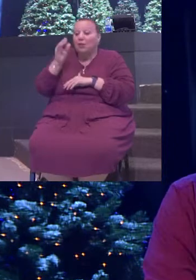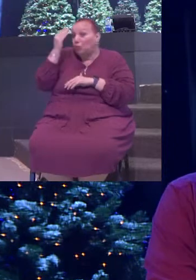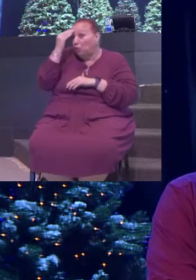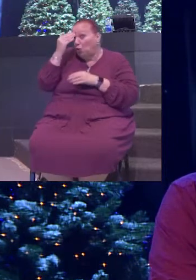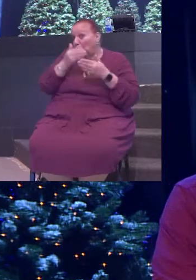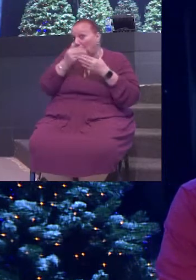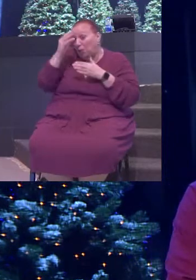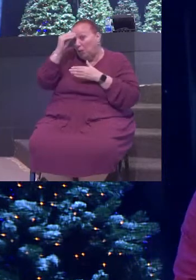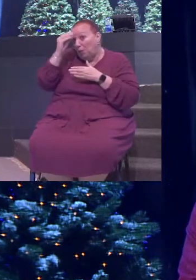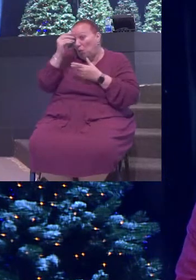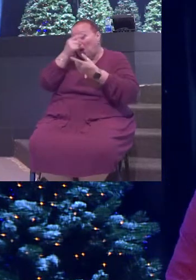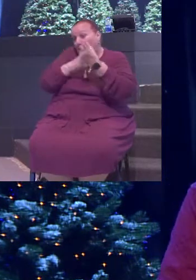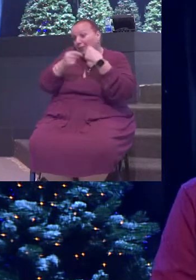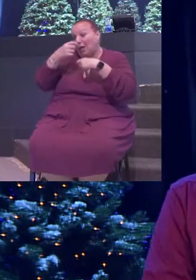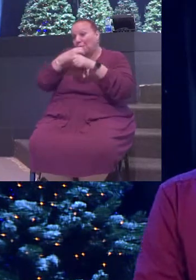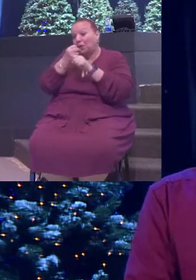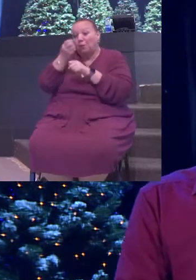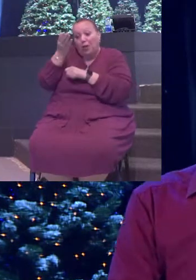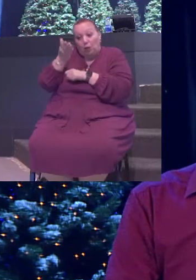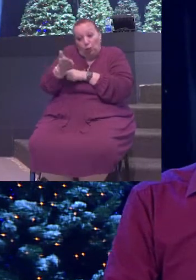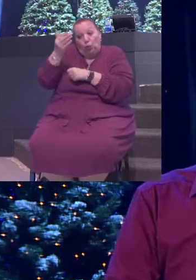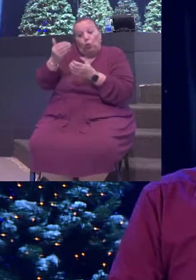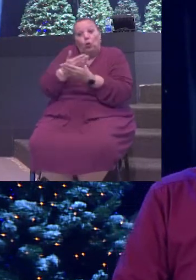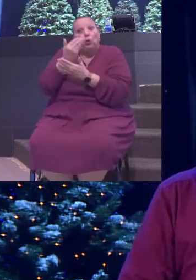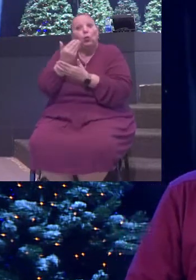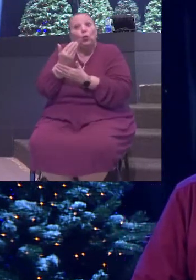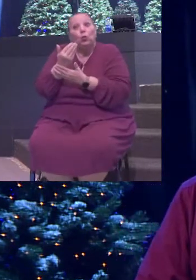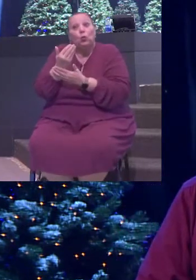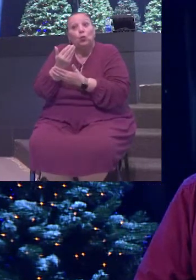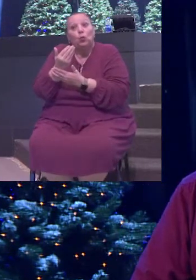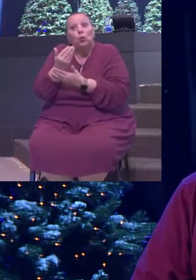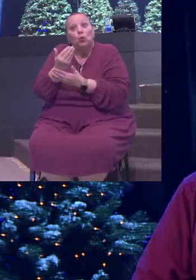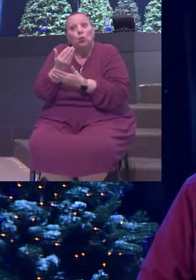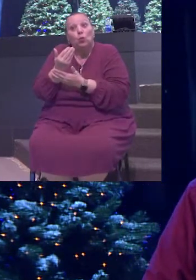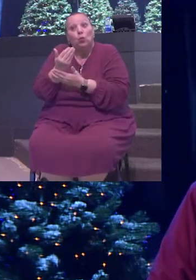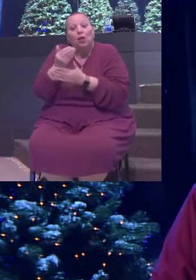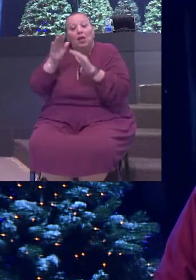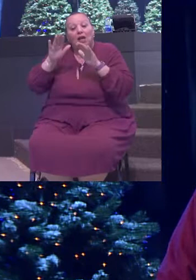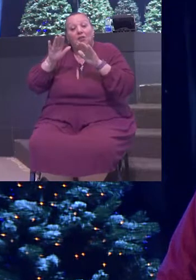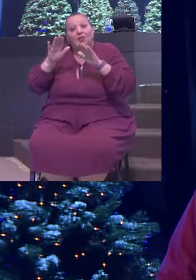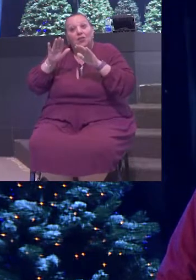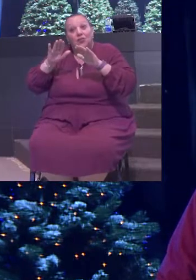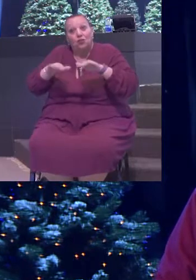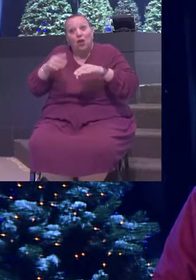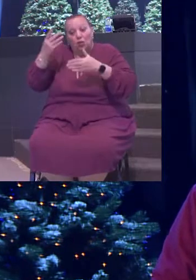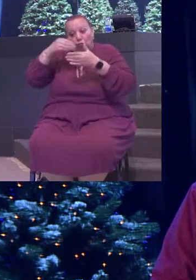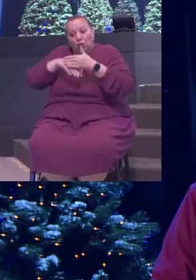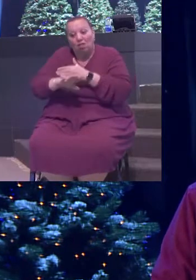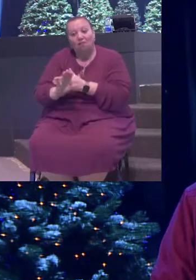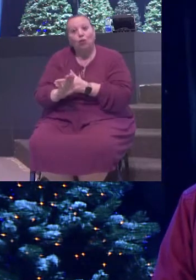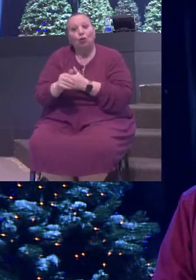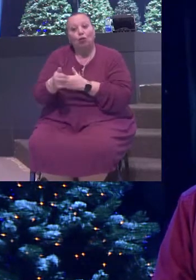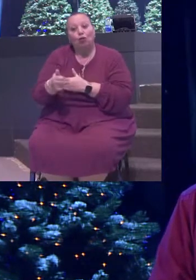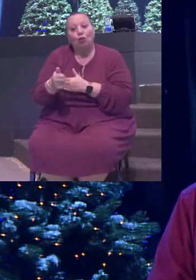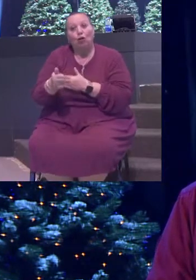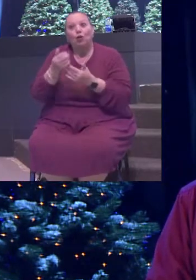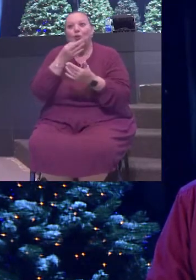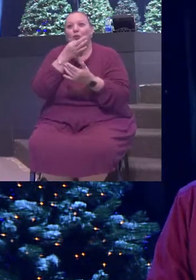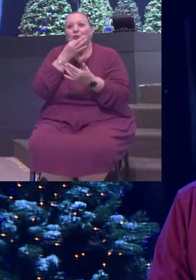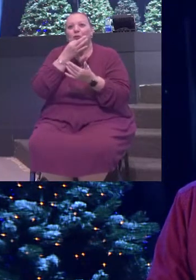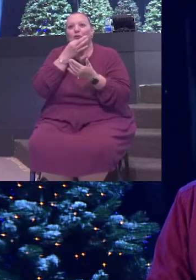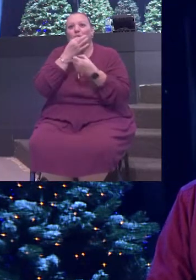know that your baby boy has come to make you new? This child that you delivered would